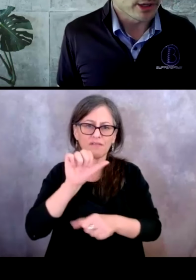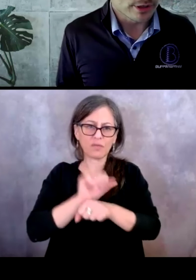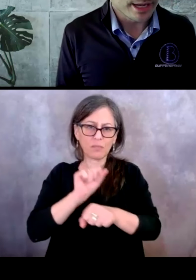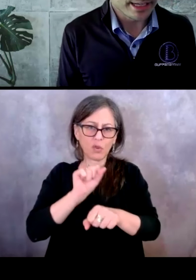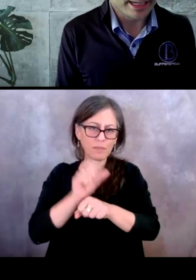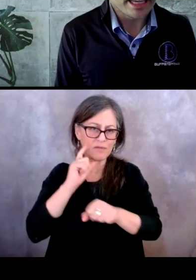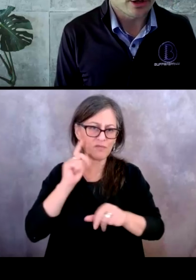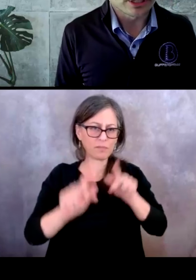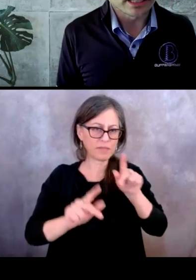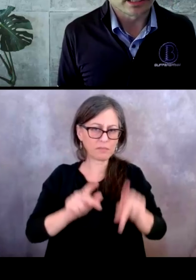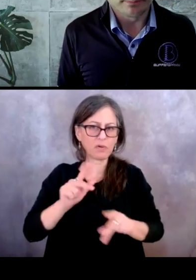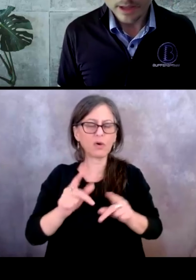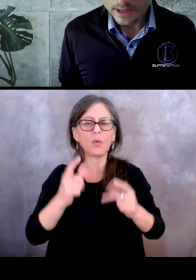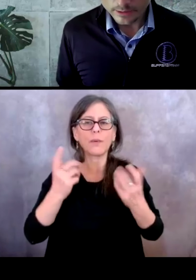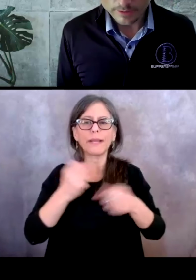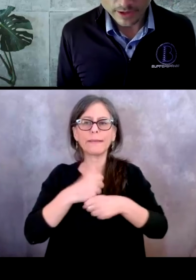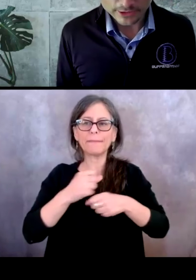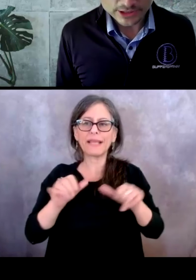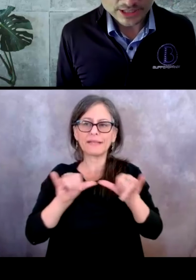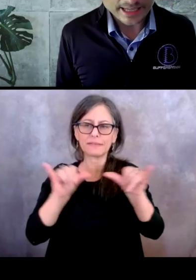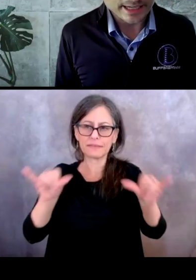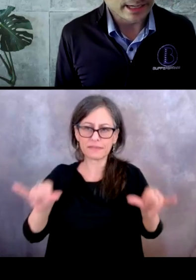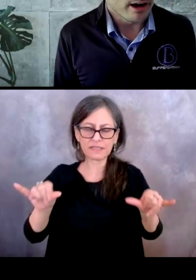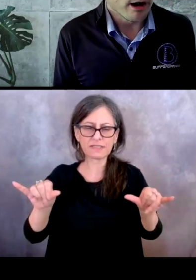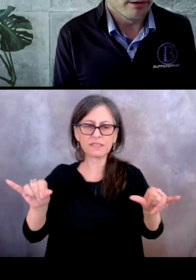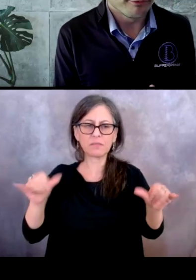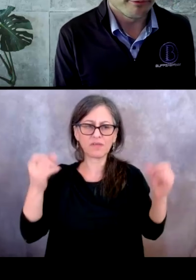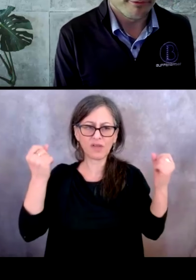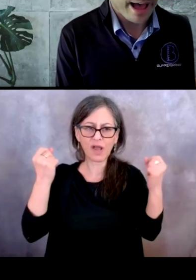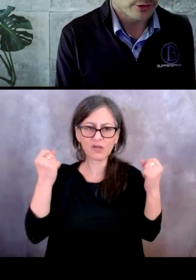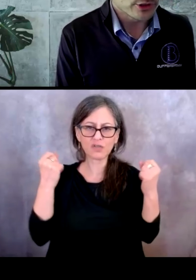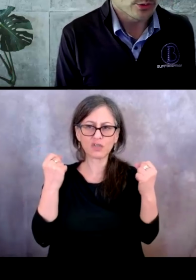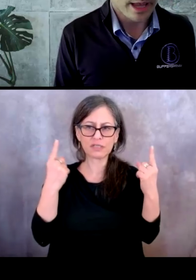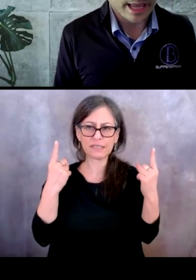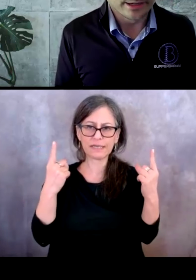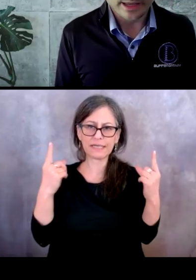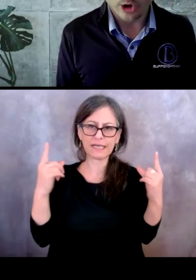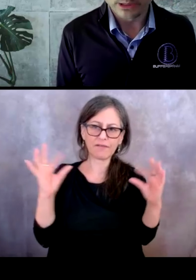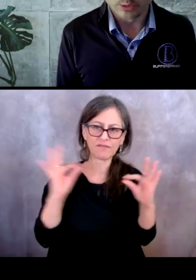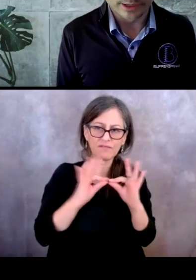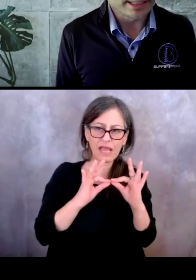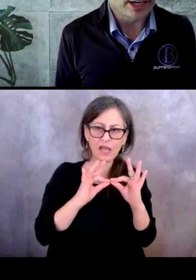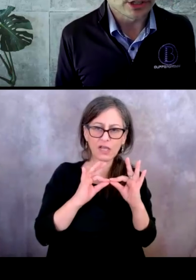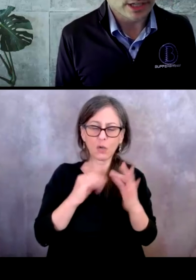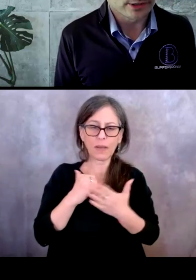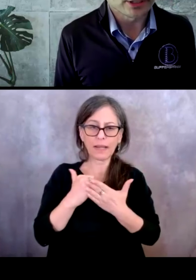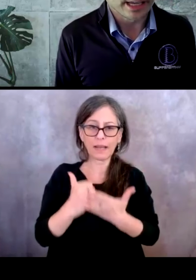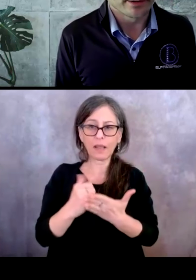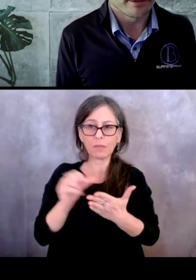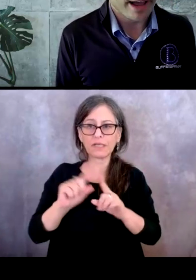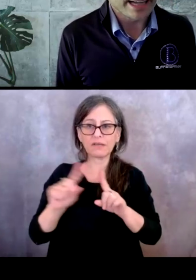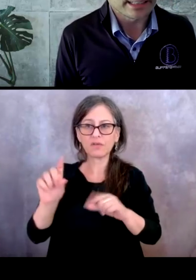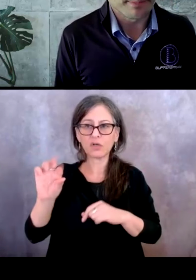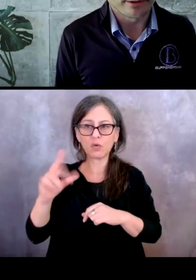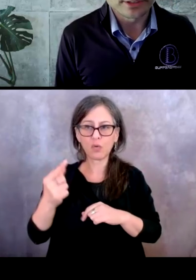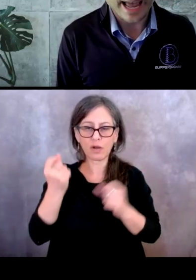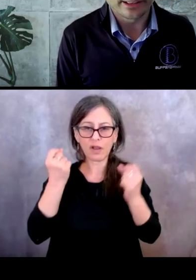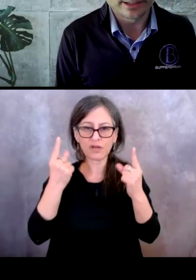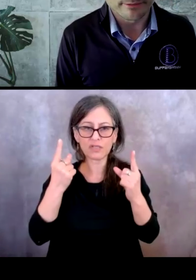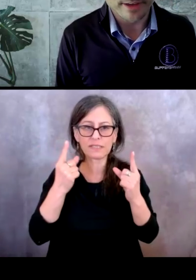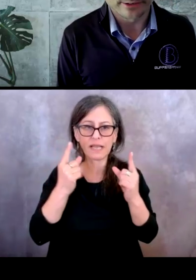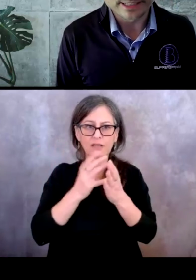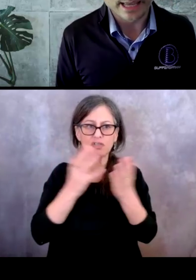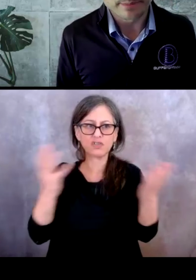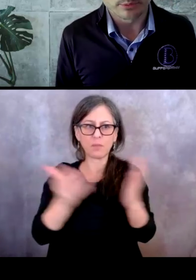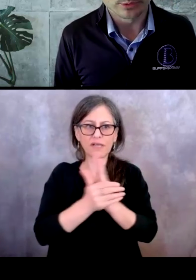is by creating an ecosystem of understanding of value and helping organizations understand the vast amount of